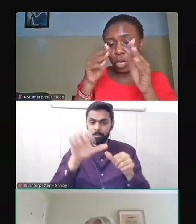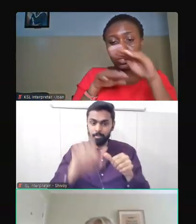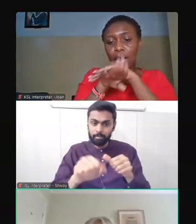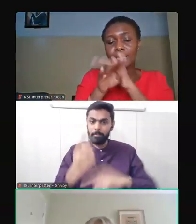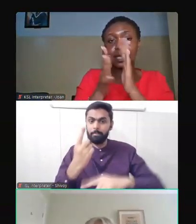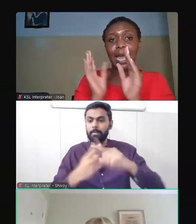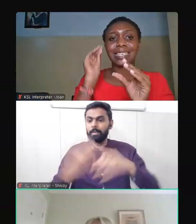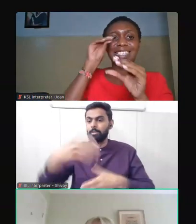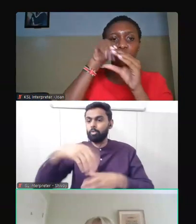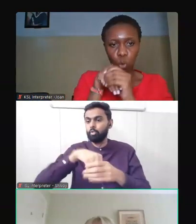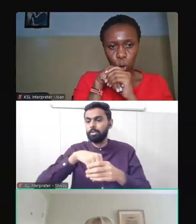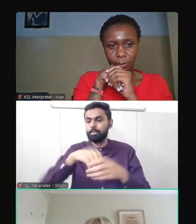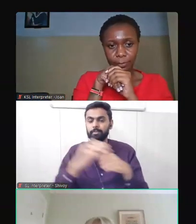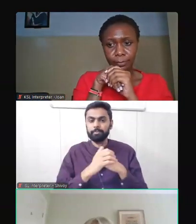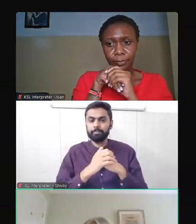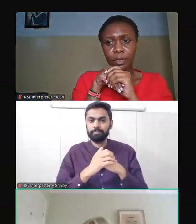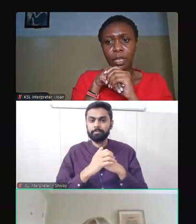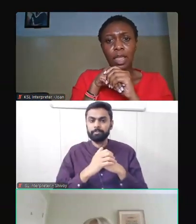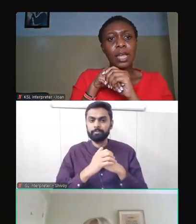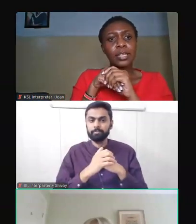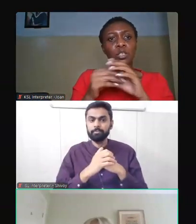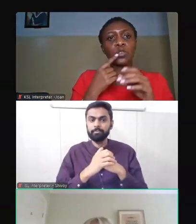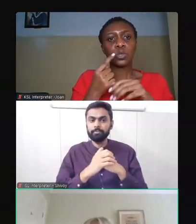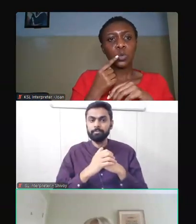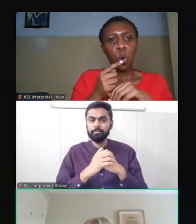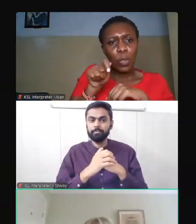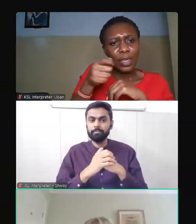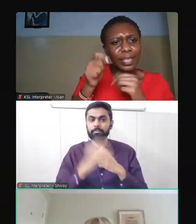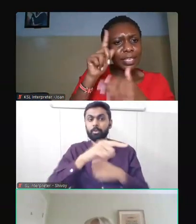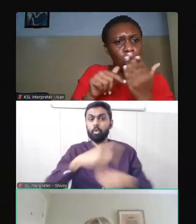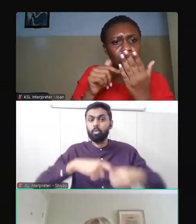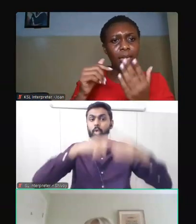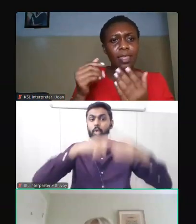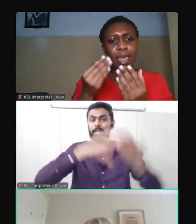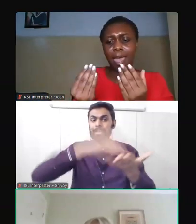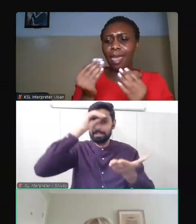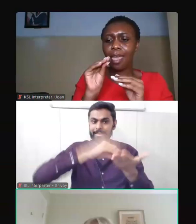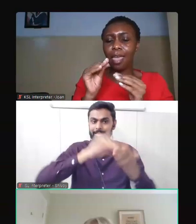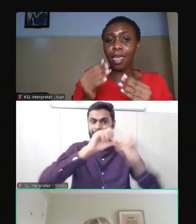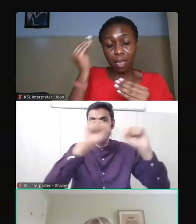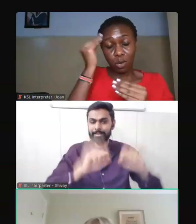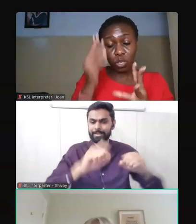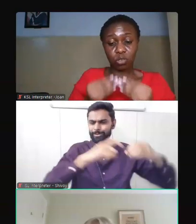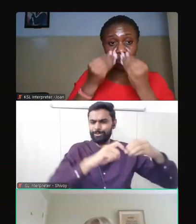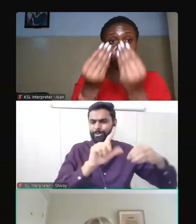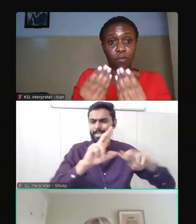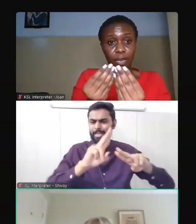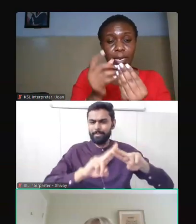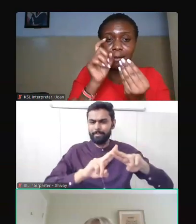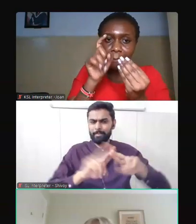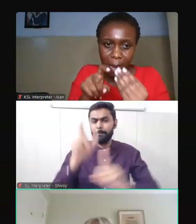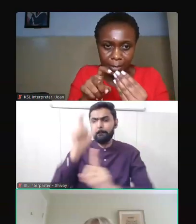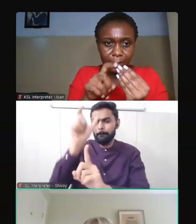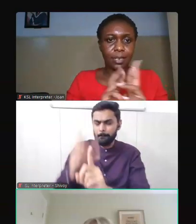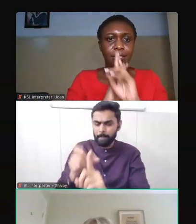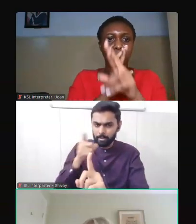inclusion. So the QLF states that the education provided must respond to individual abilities